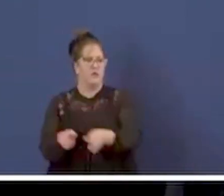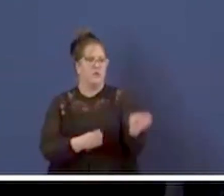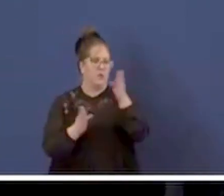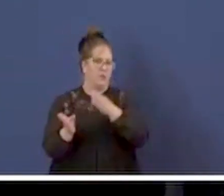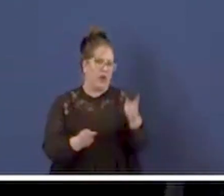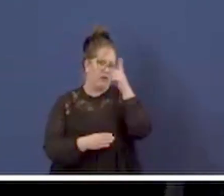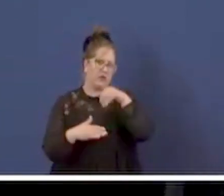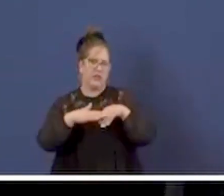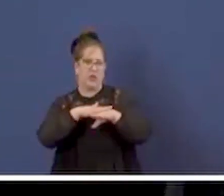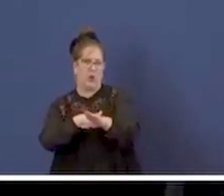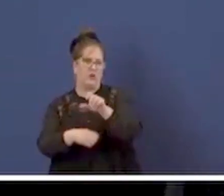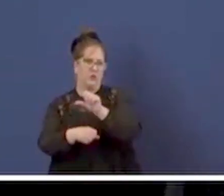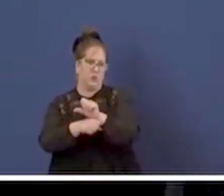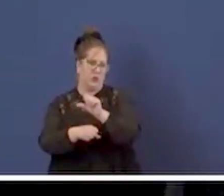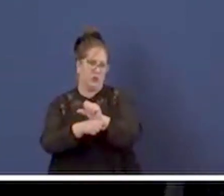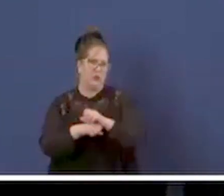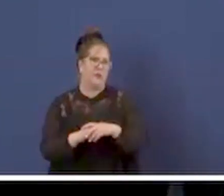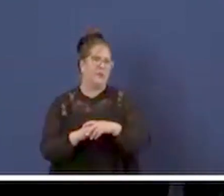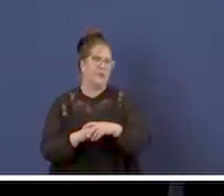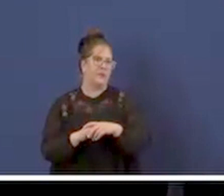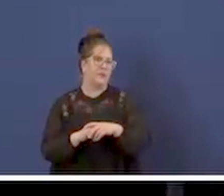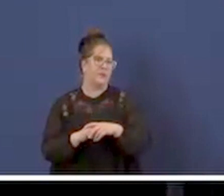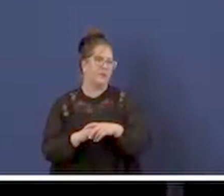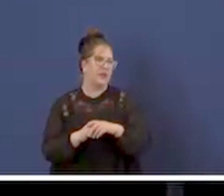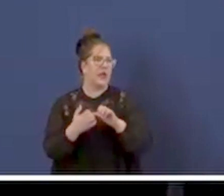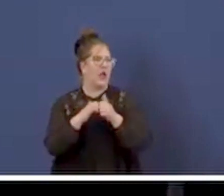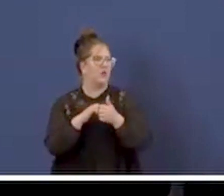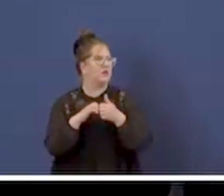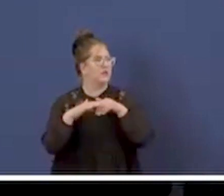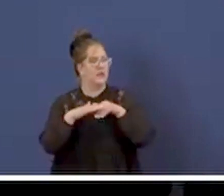when entering the workforce? How can incoming